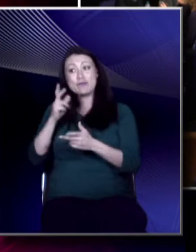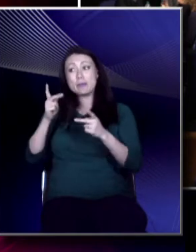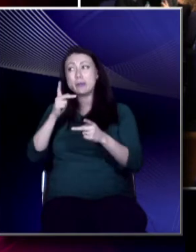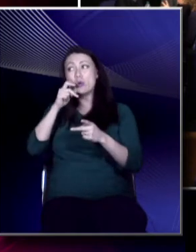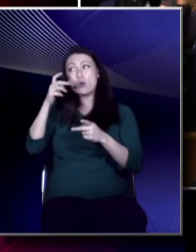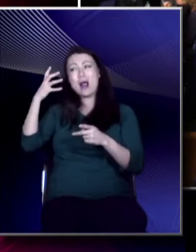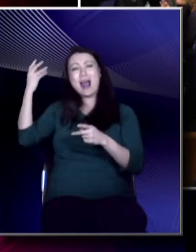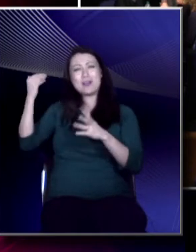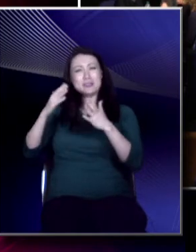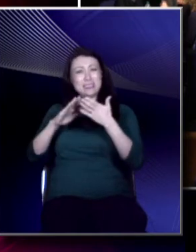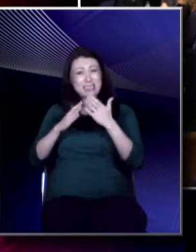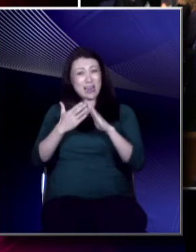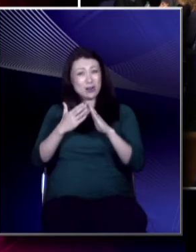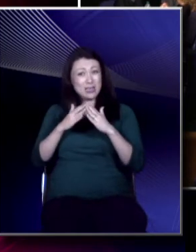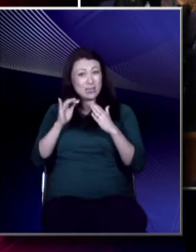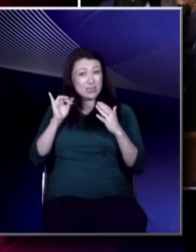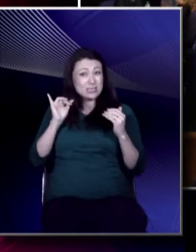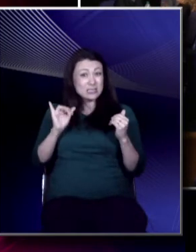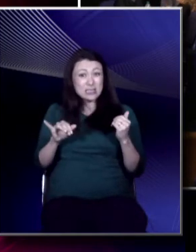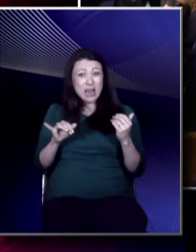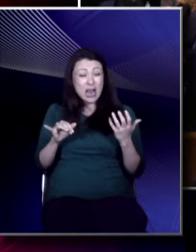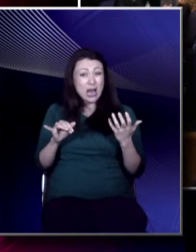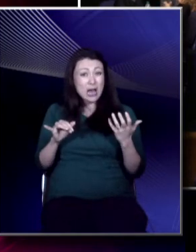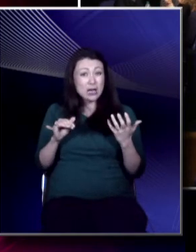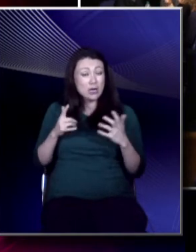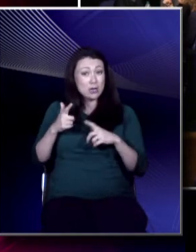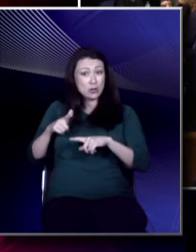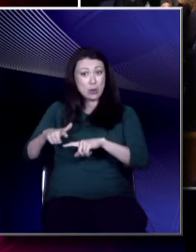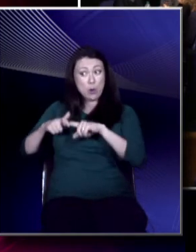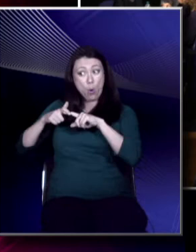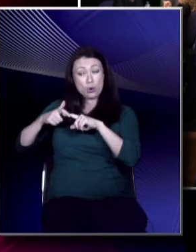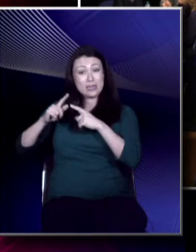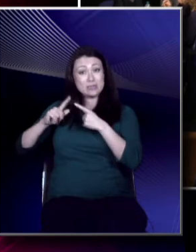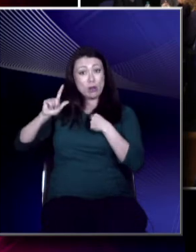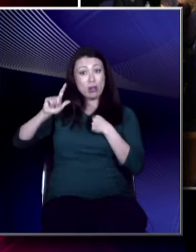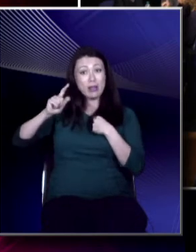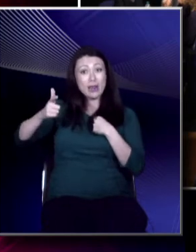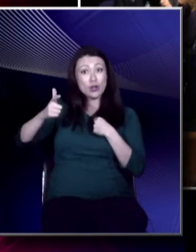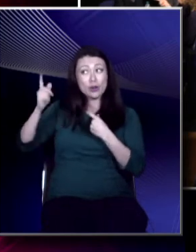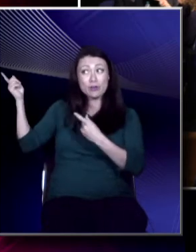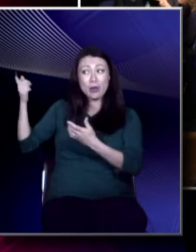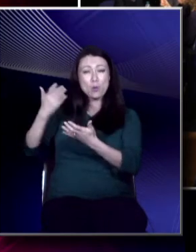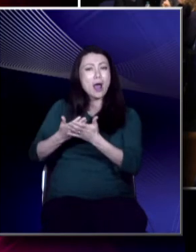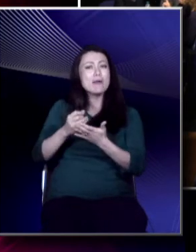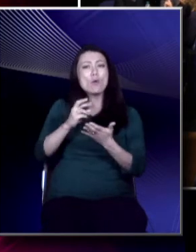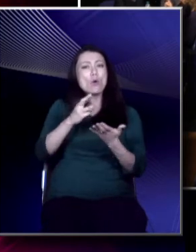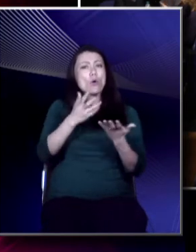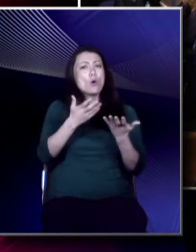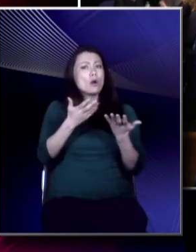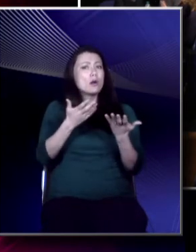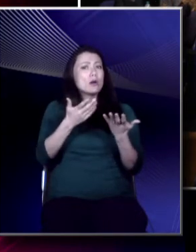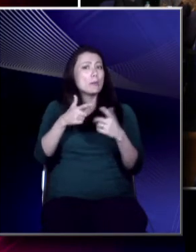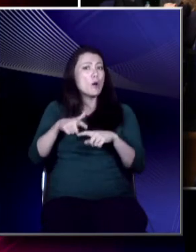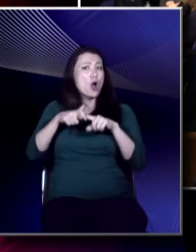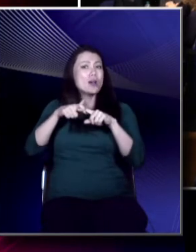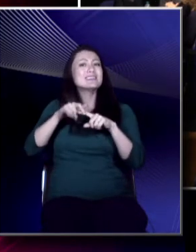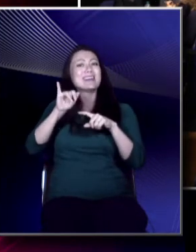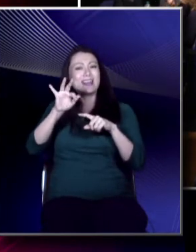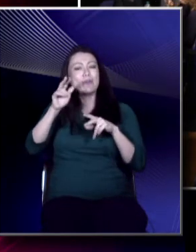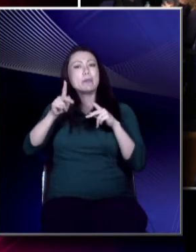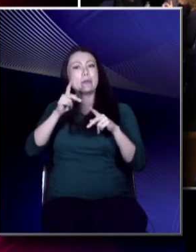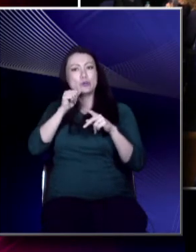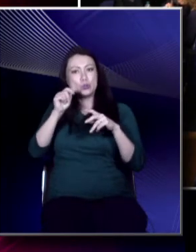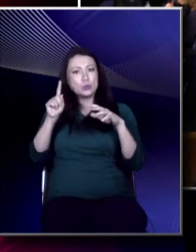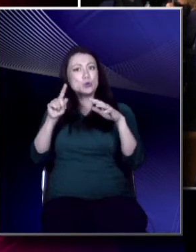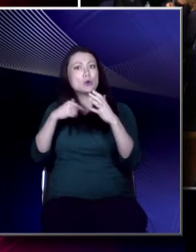town. Is it outside the purview of the board to hold this agenda item until later? I'm just asking to put a pause on it just in case people do have travel